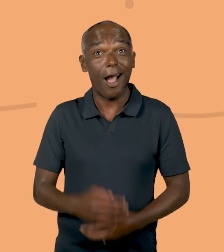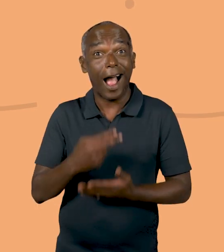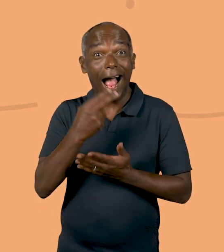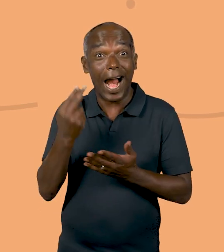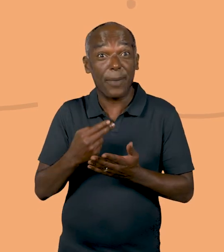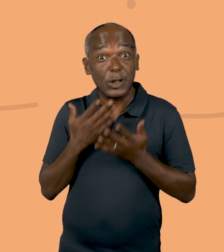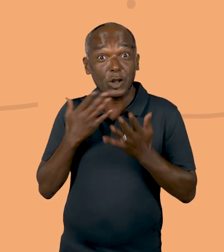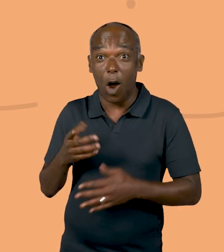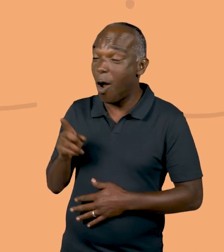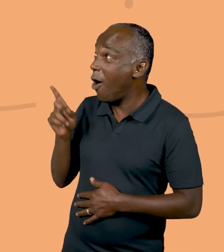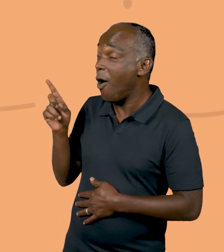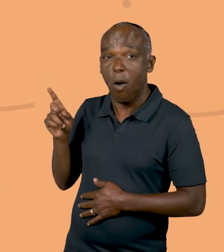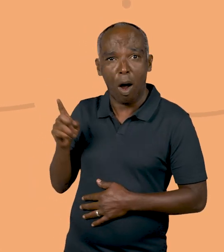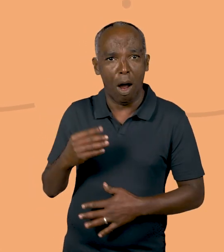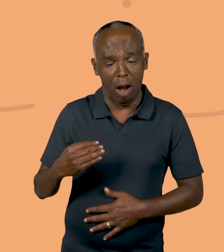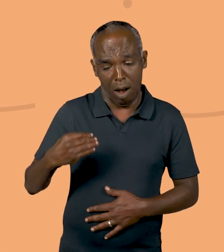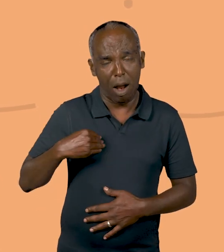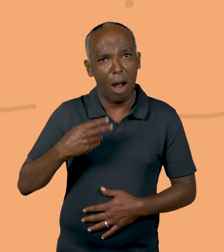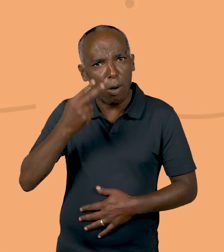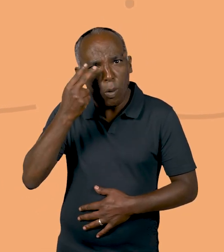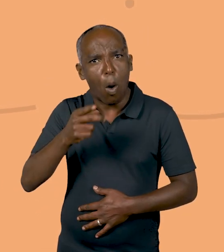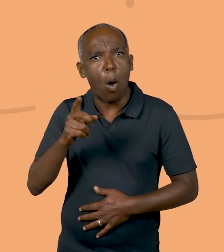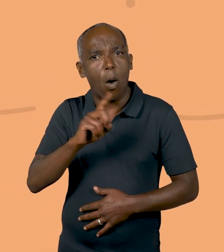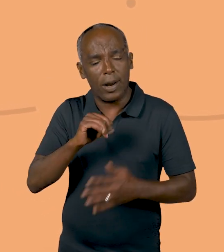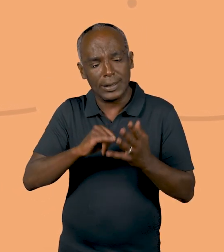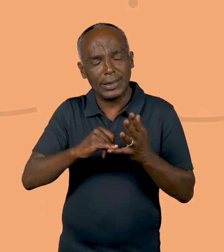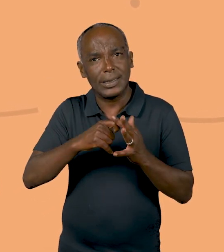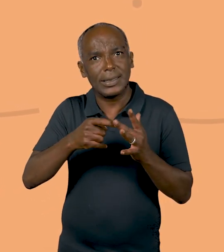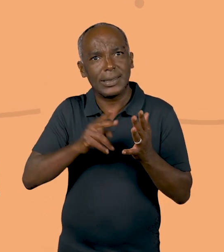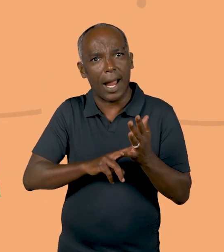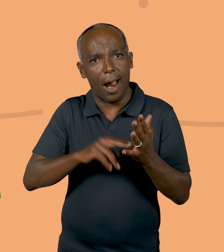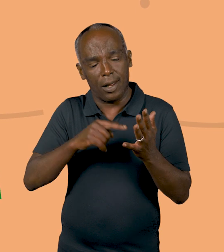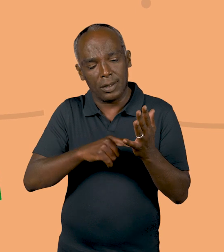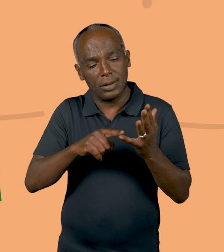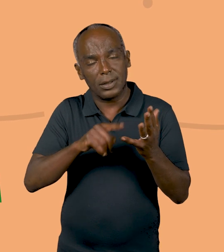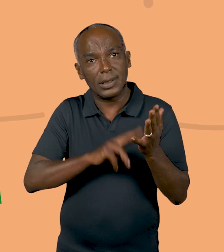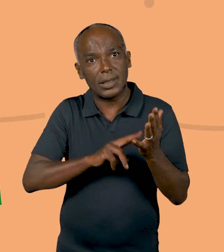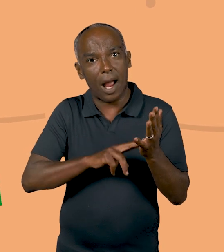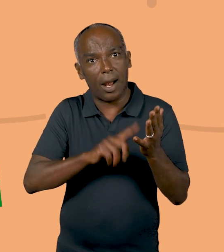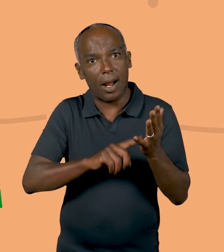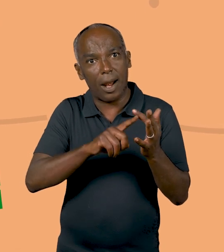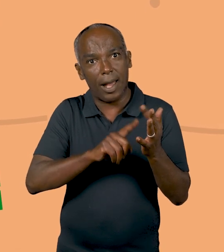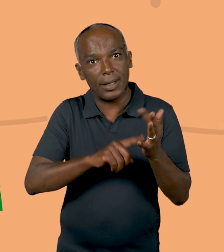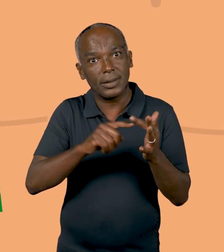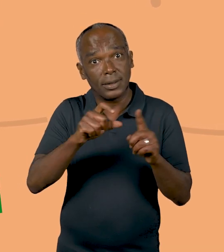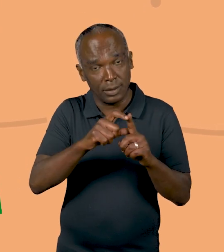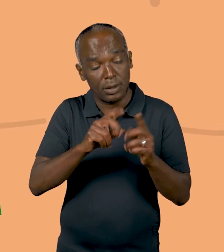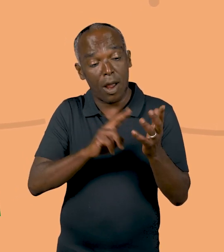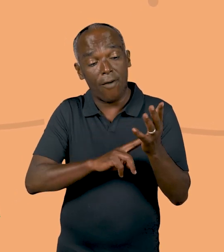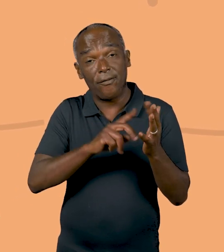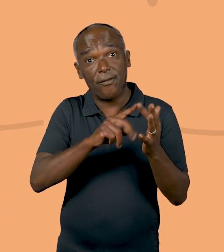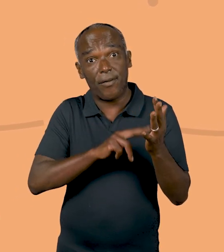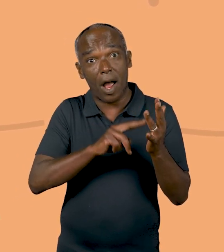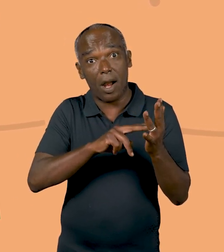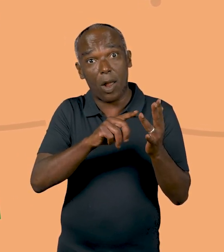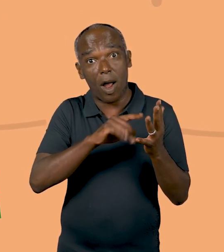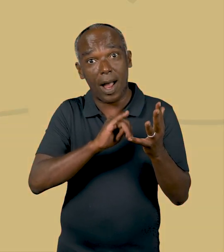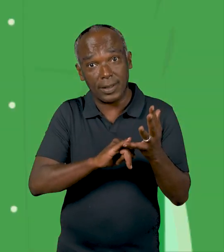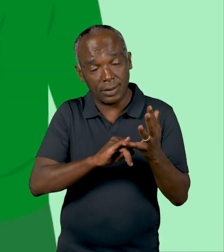This animation shows how a central line is put in. It's also sometimes called a skin-tunneled venous